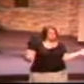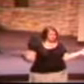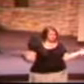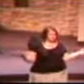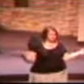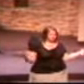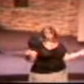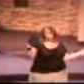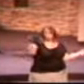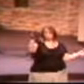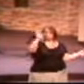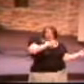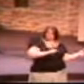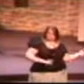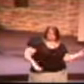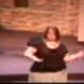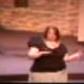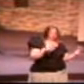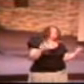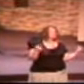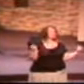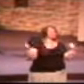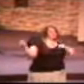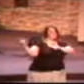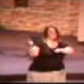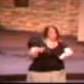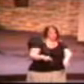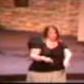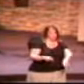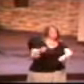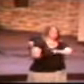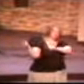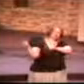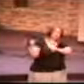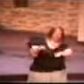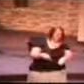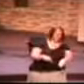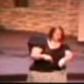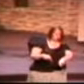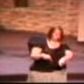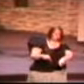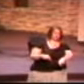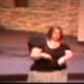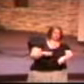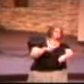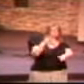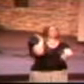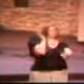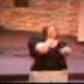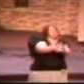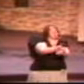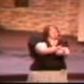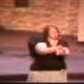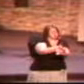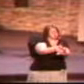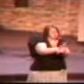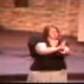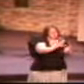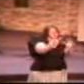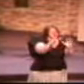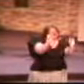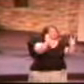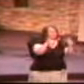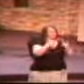God's kingdom comes and comes as an interruption and a disruption to